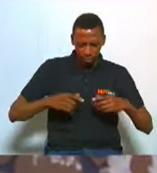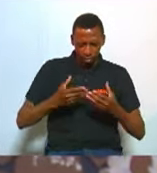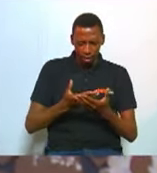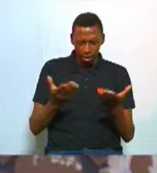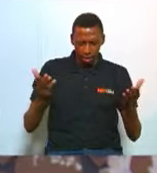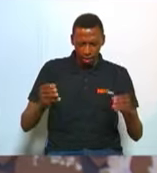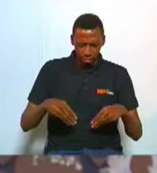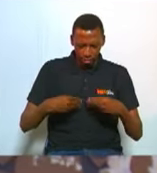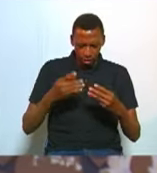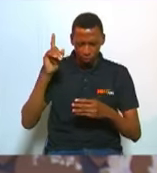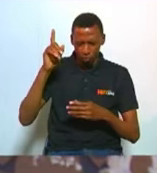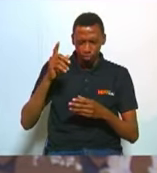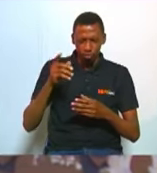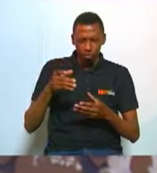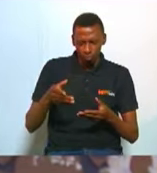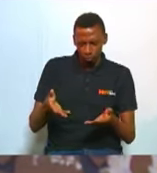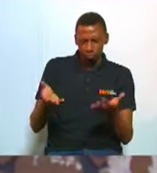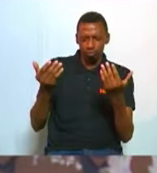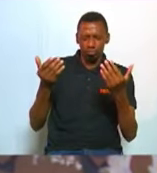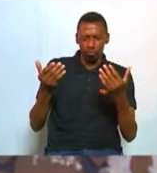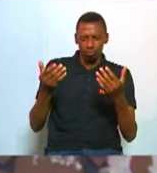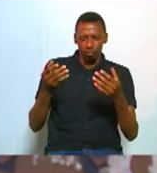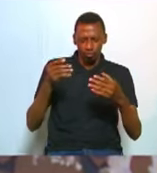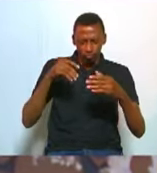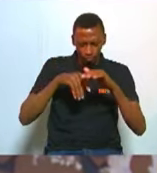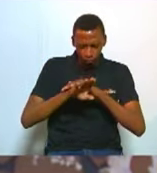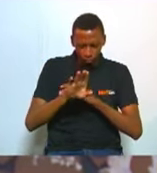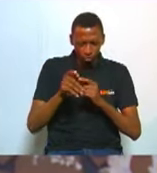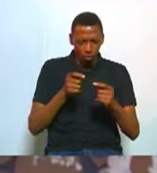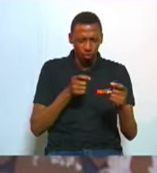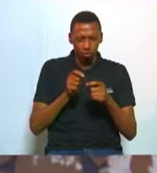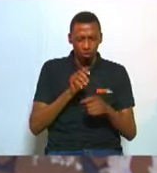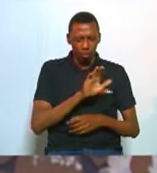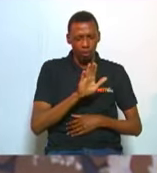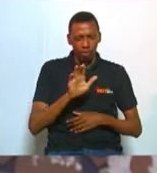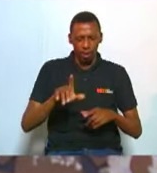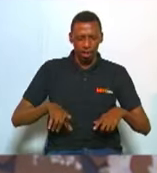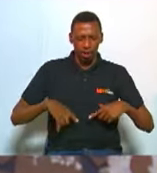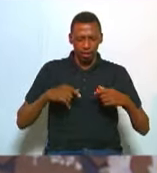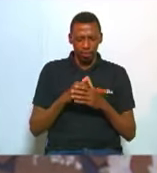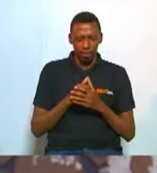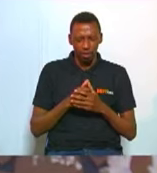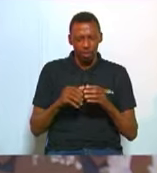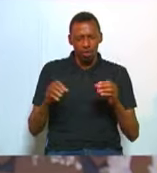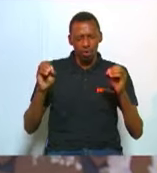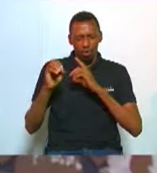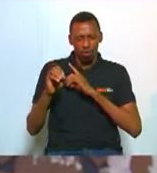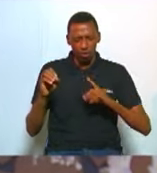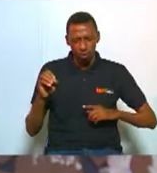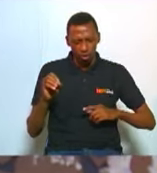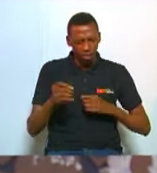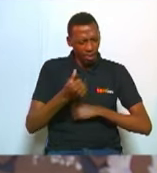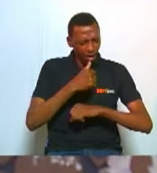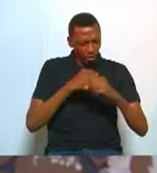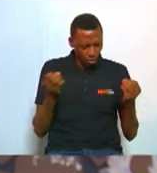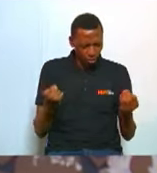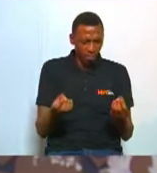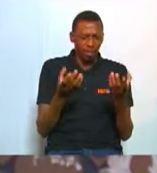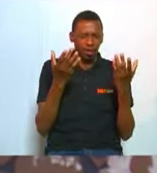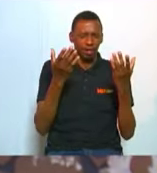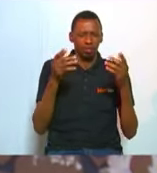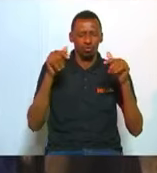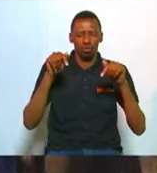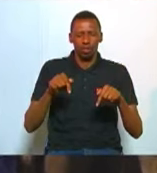and take control of their lives. Please, Lord, perform miracles even today as we